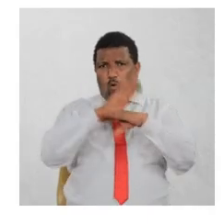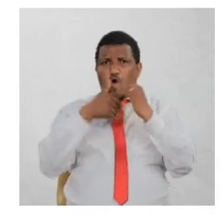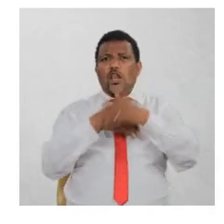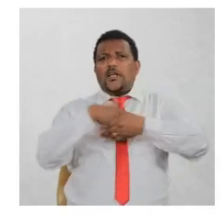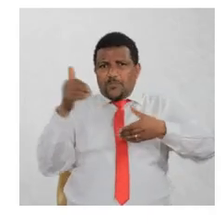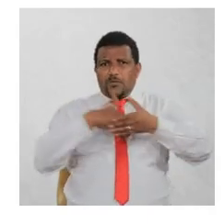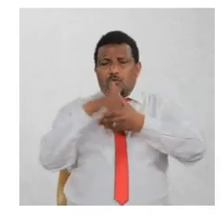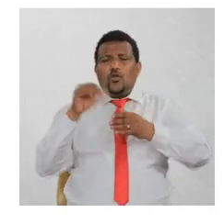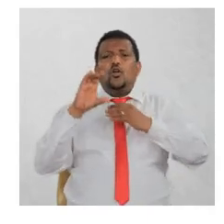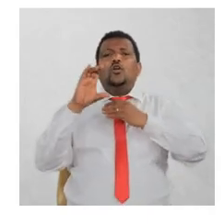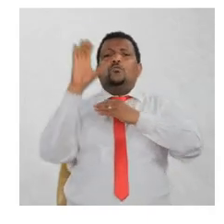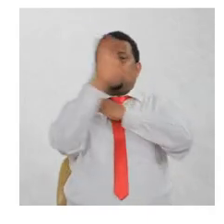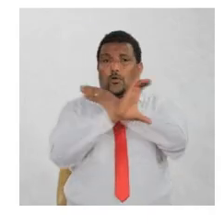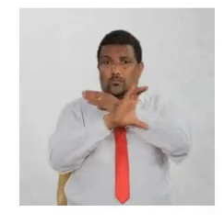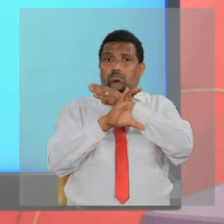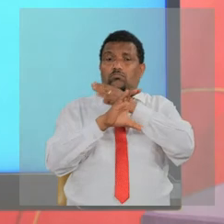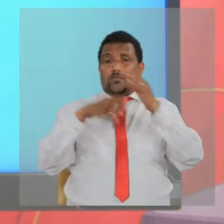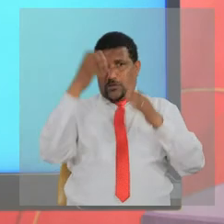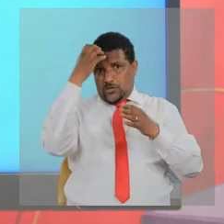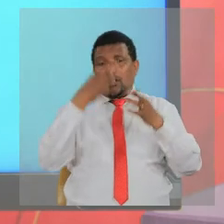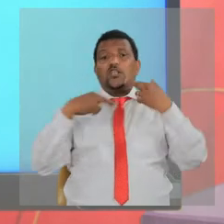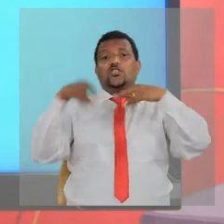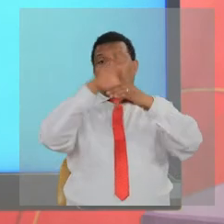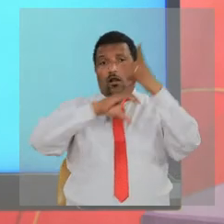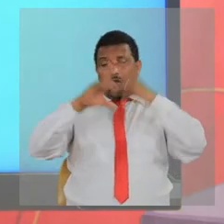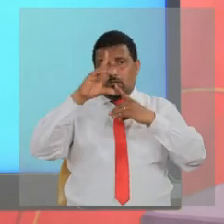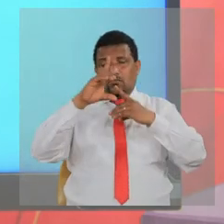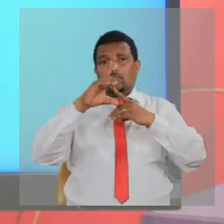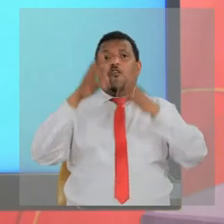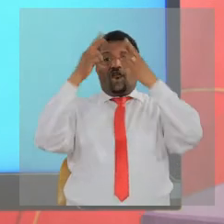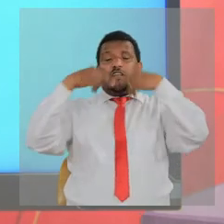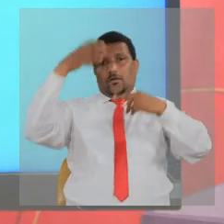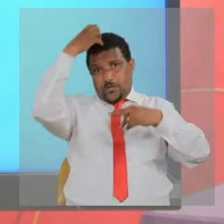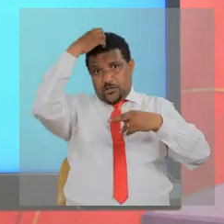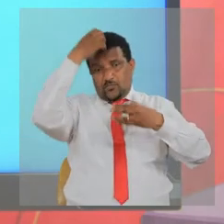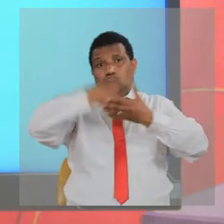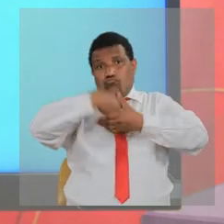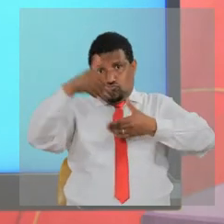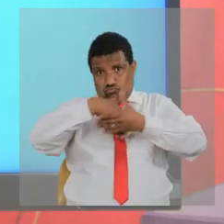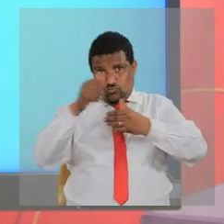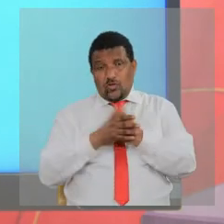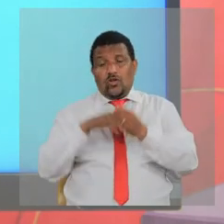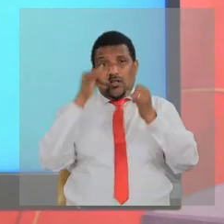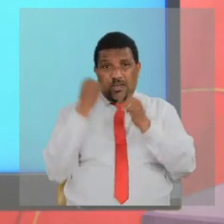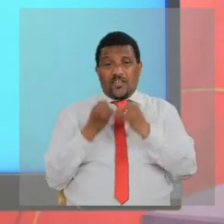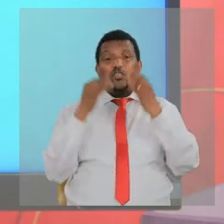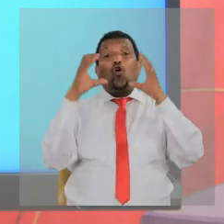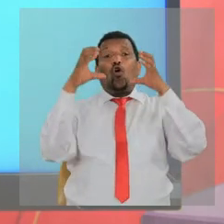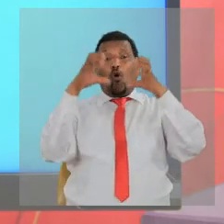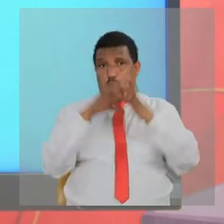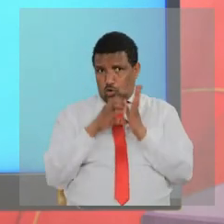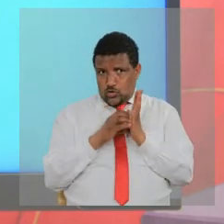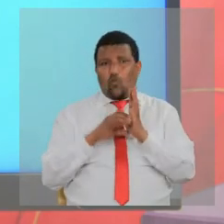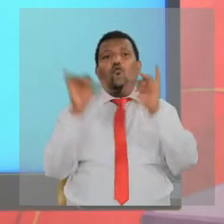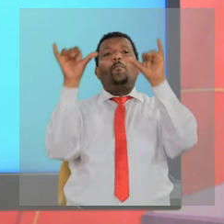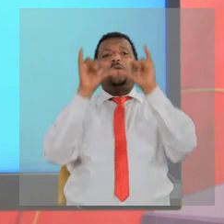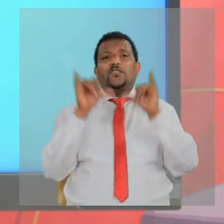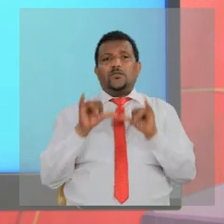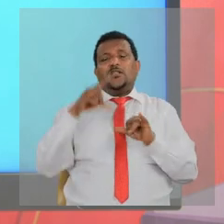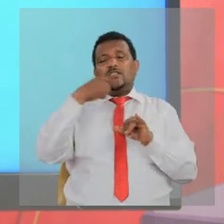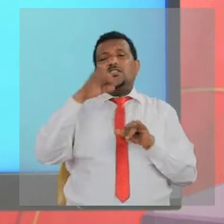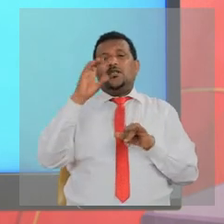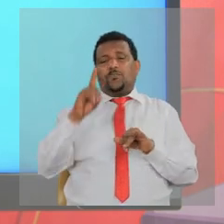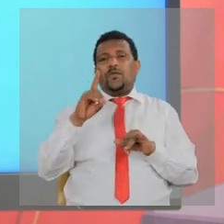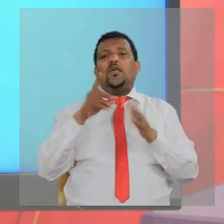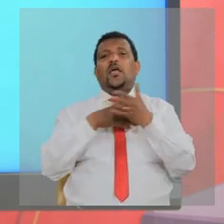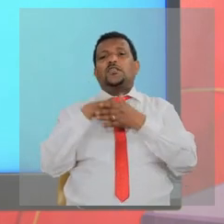by local government, regional government, and federal governments. The last component of measuring GDP using